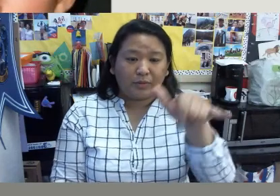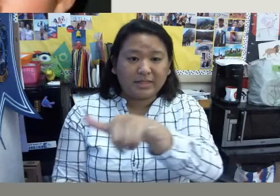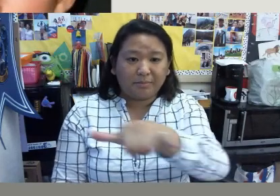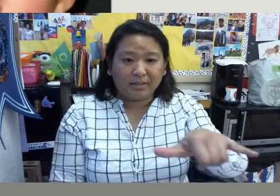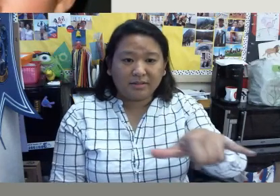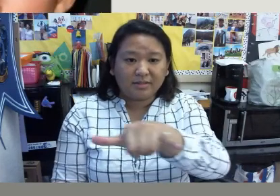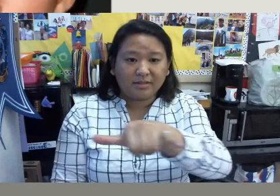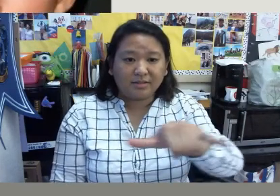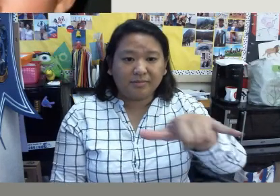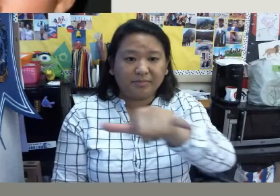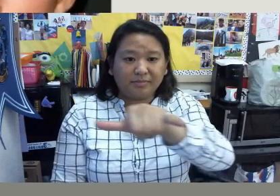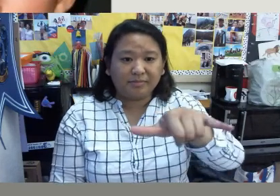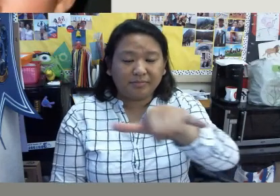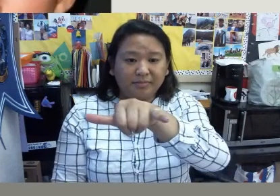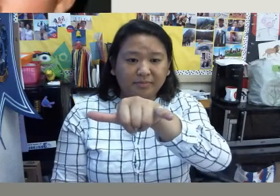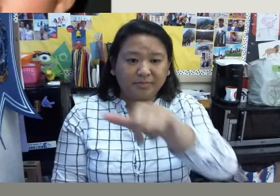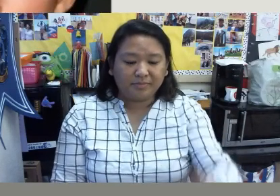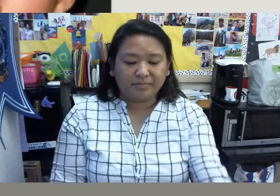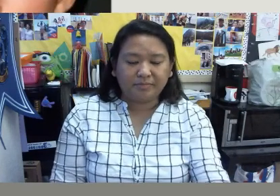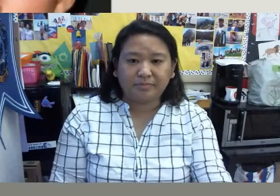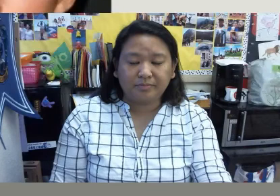Share a resemblance.